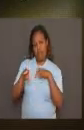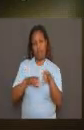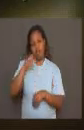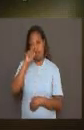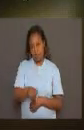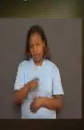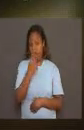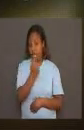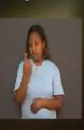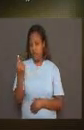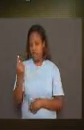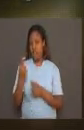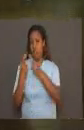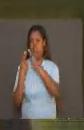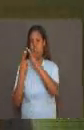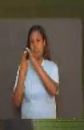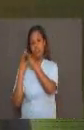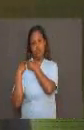certain responsibilities.